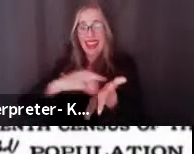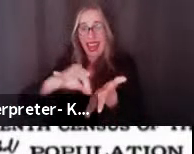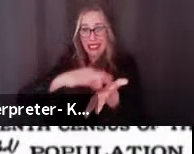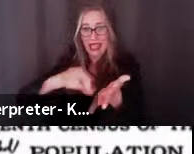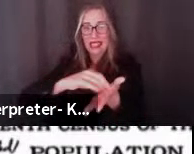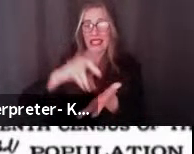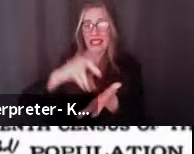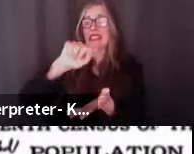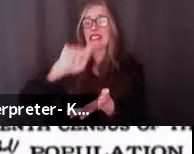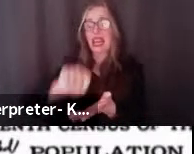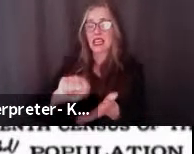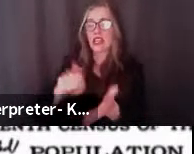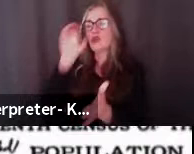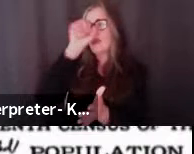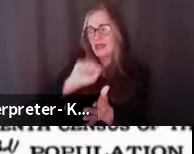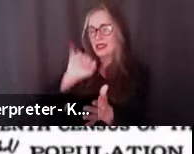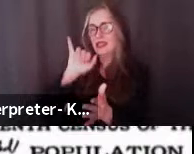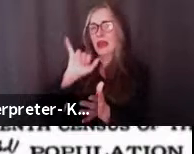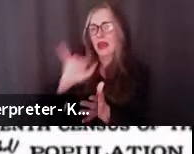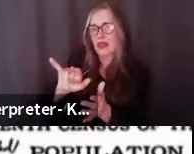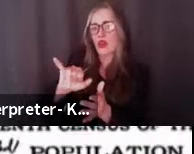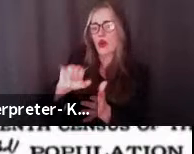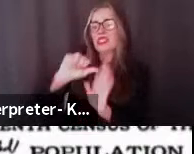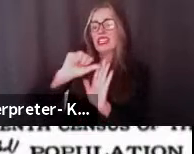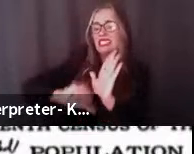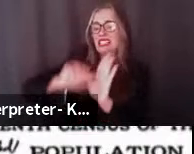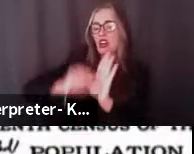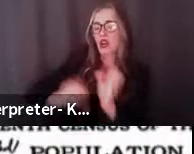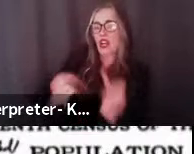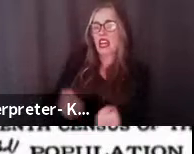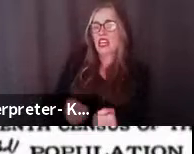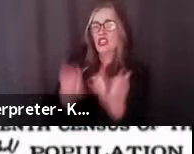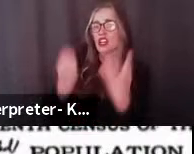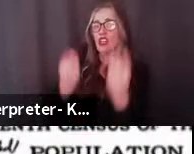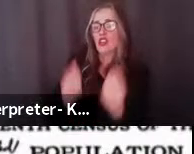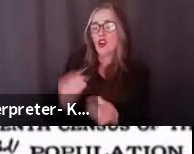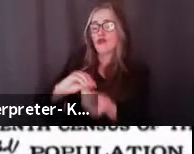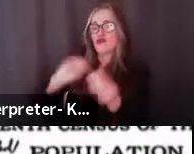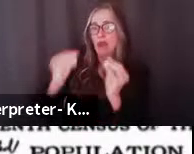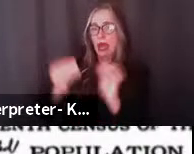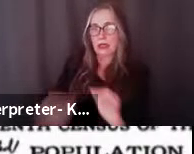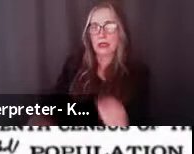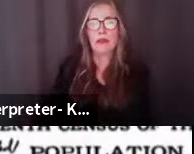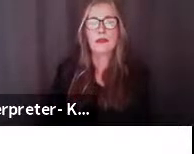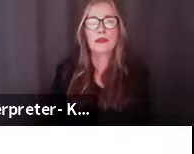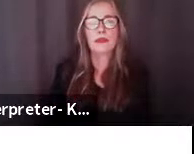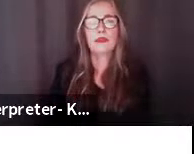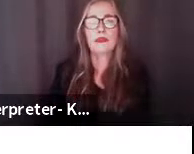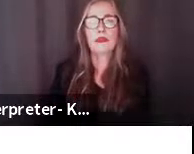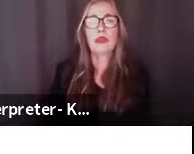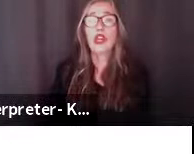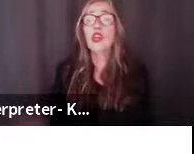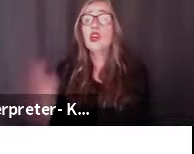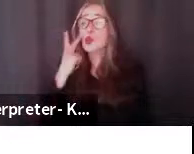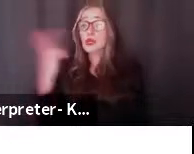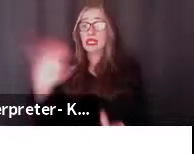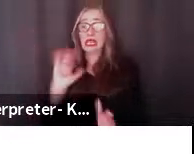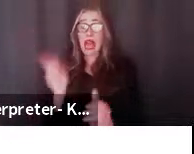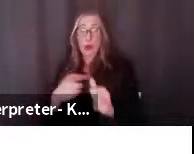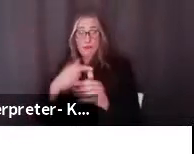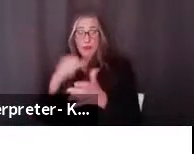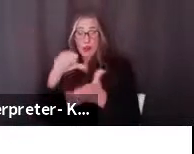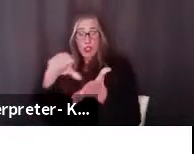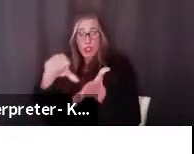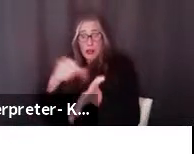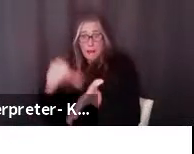juan my colleagues we'll be presenting later but if we continue along here you can see our first paper that we published using this